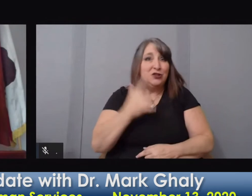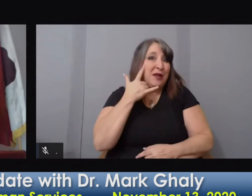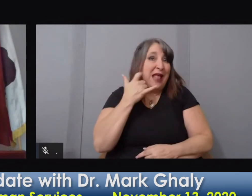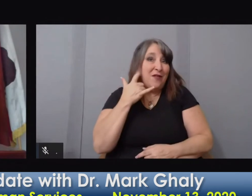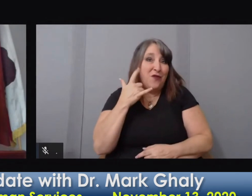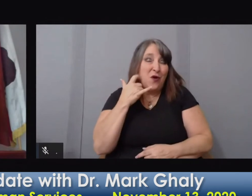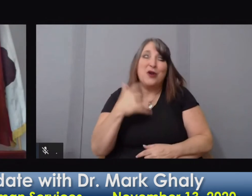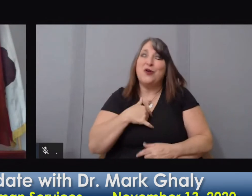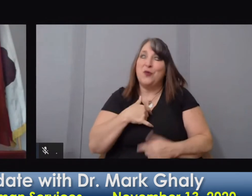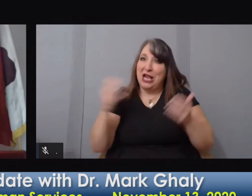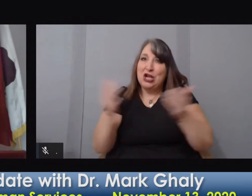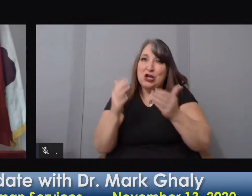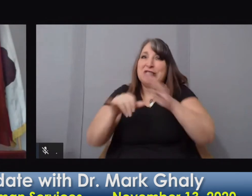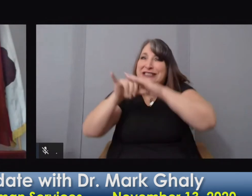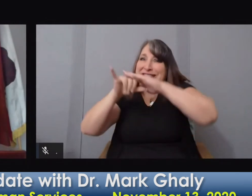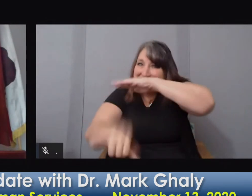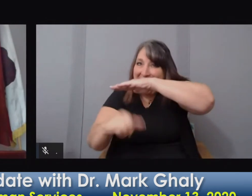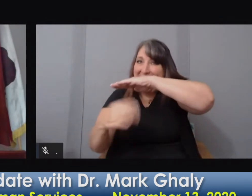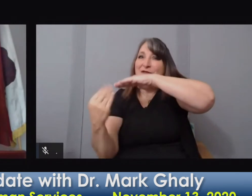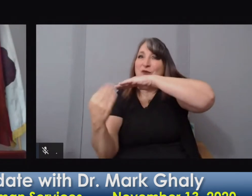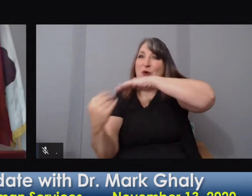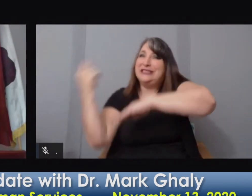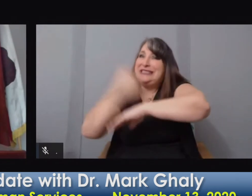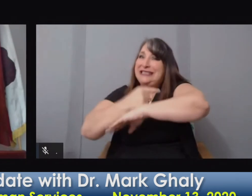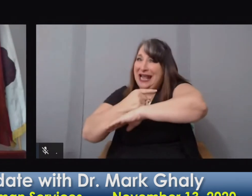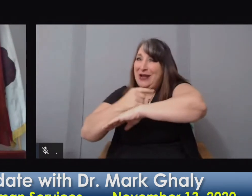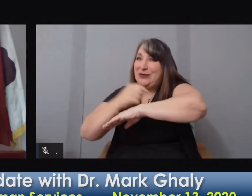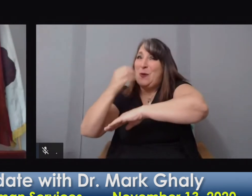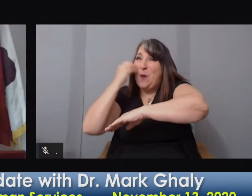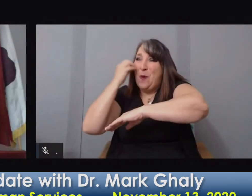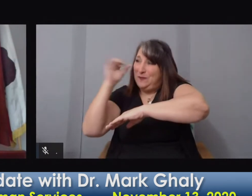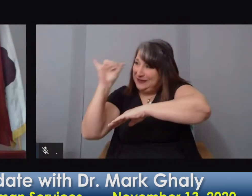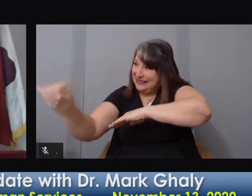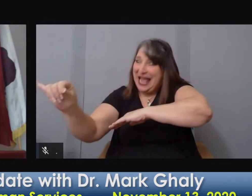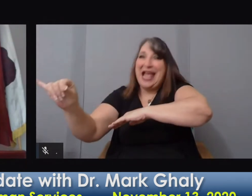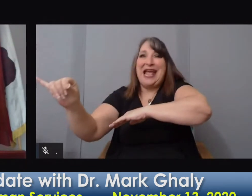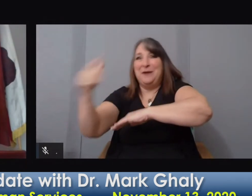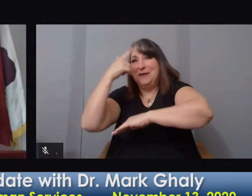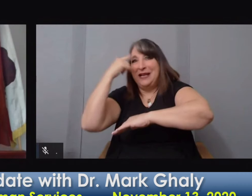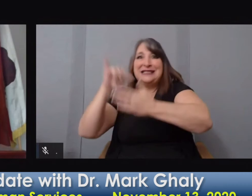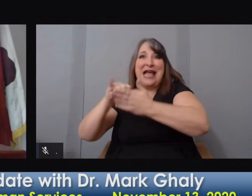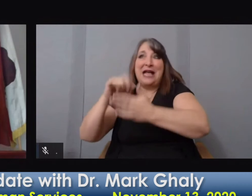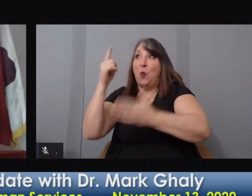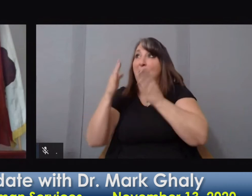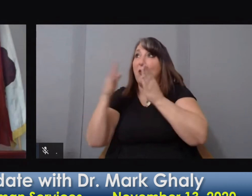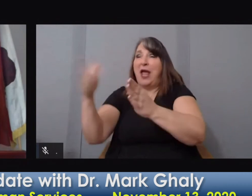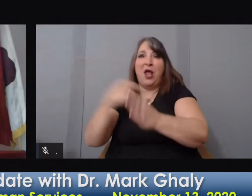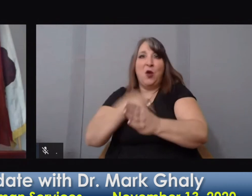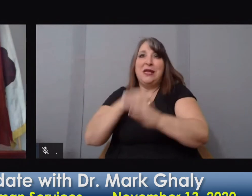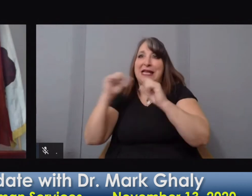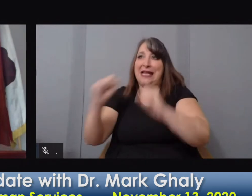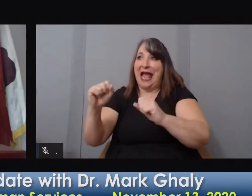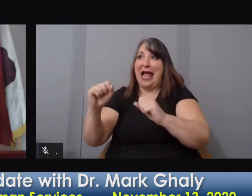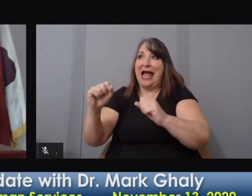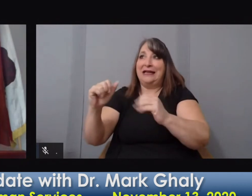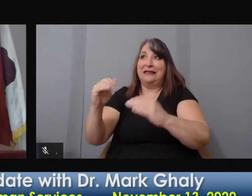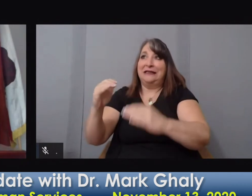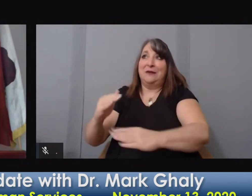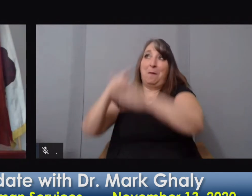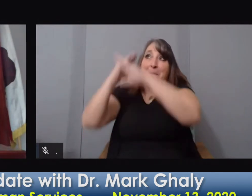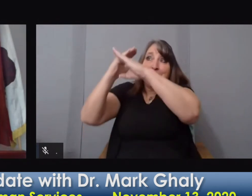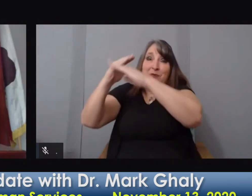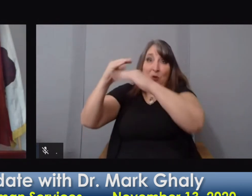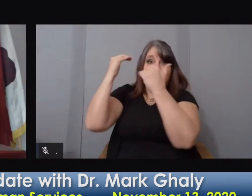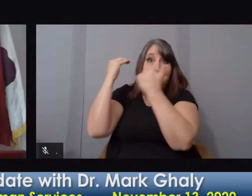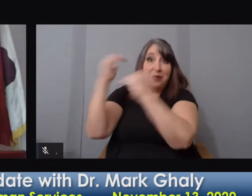is one of the first lines of defense at reducing transmission after such an experience. So